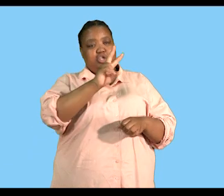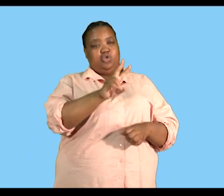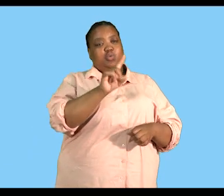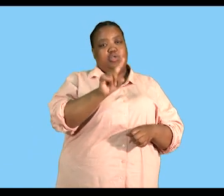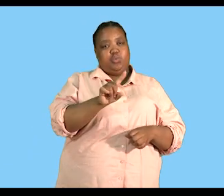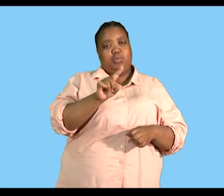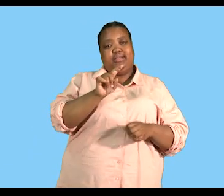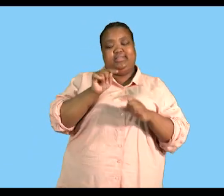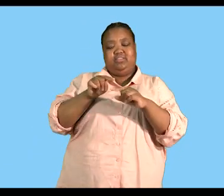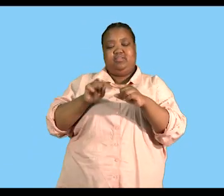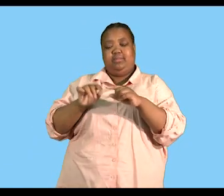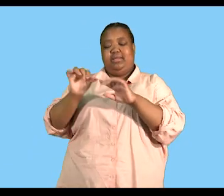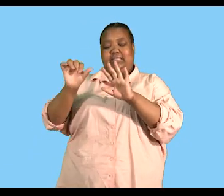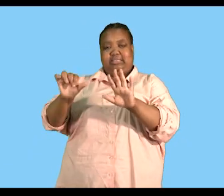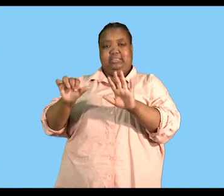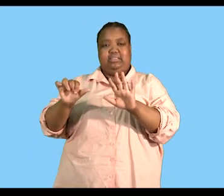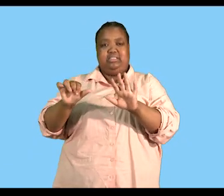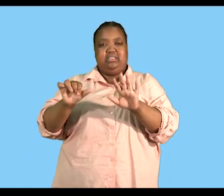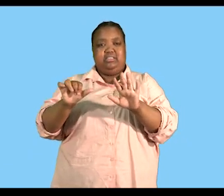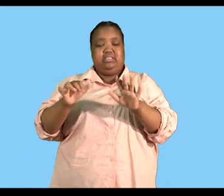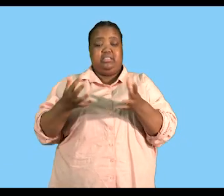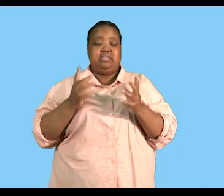pen. So this will give us 3